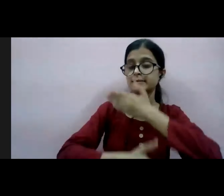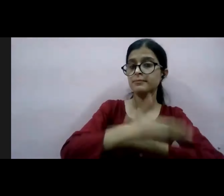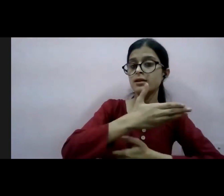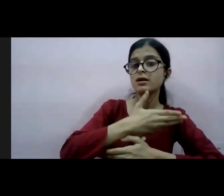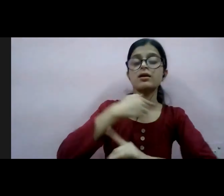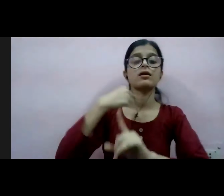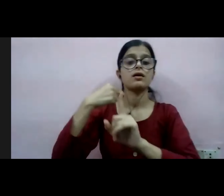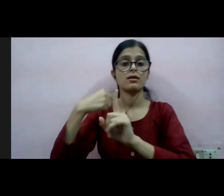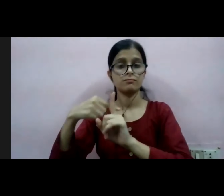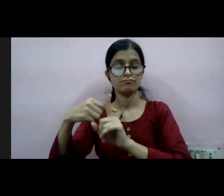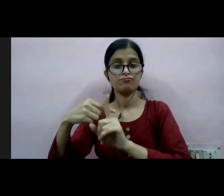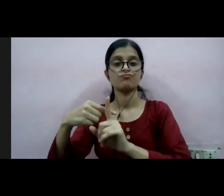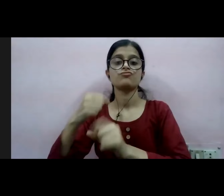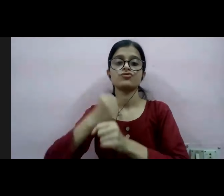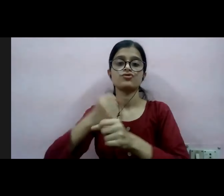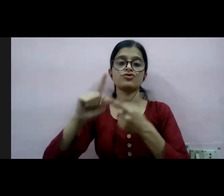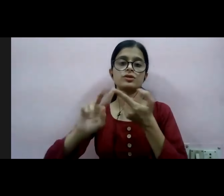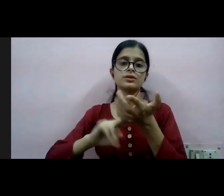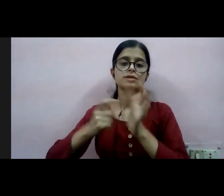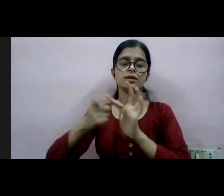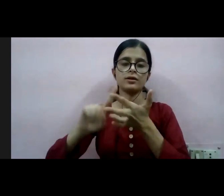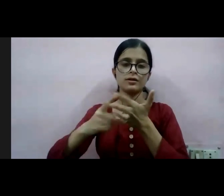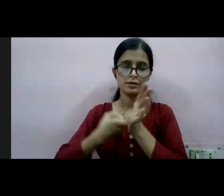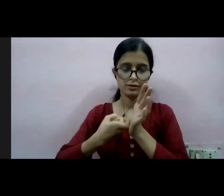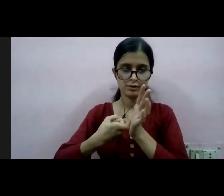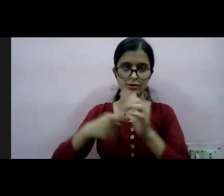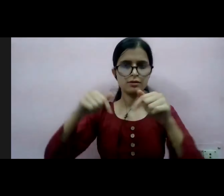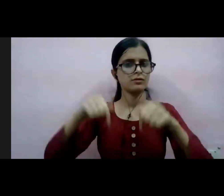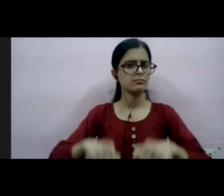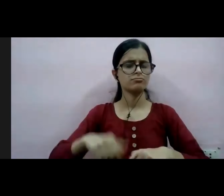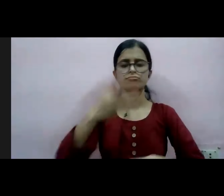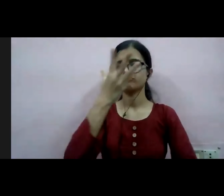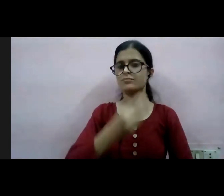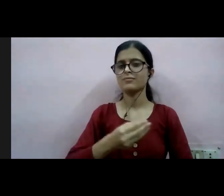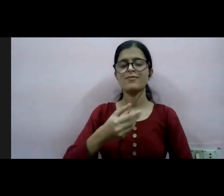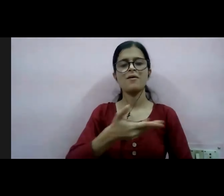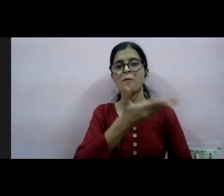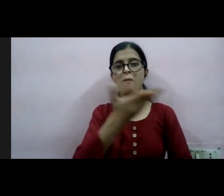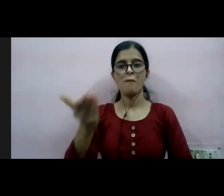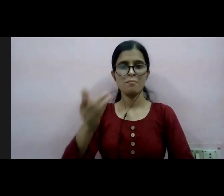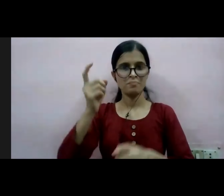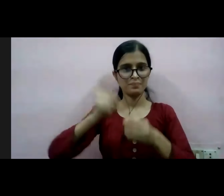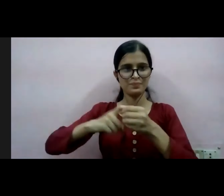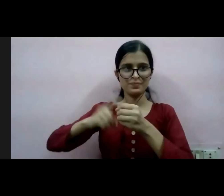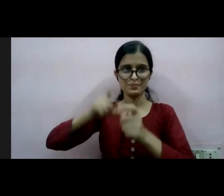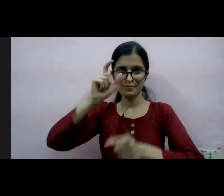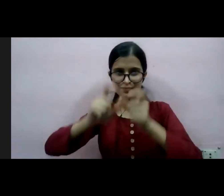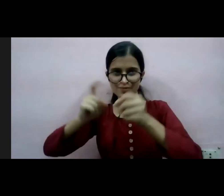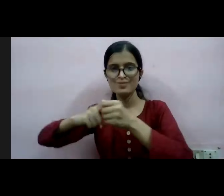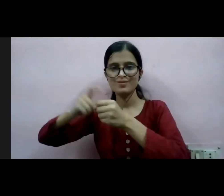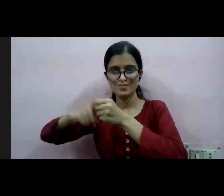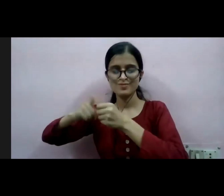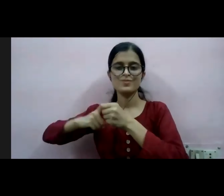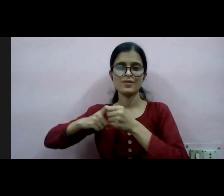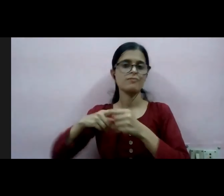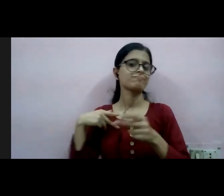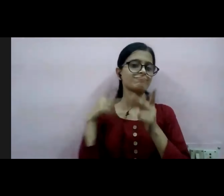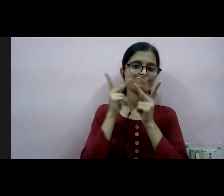we have with us this evening a very familiar face and a much loved